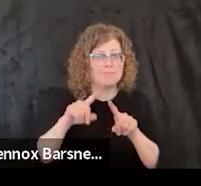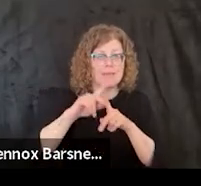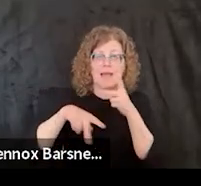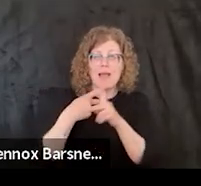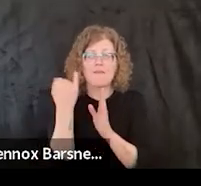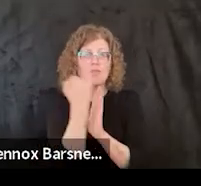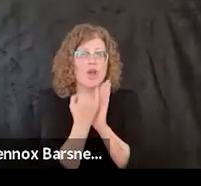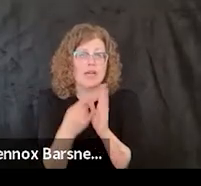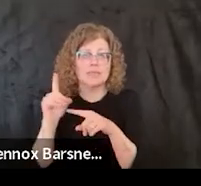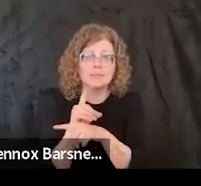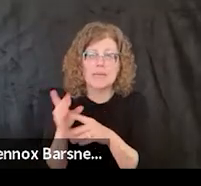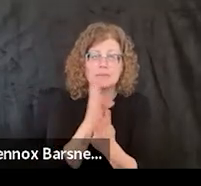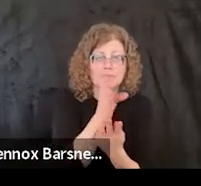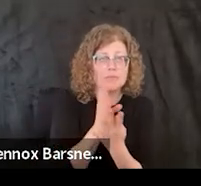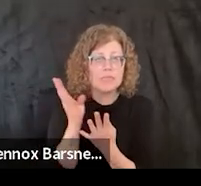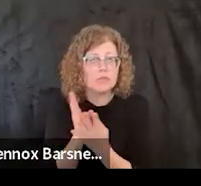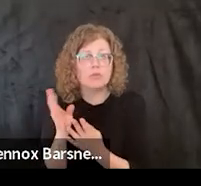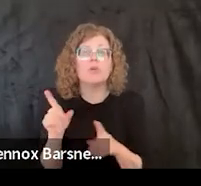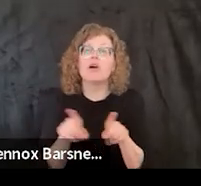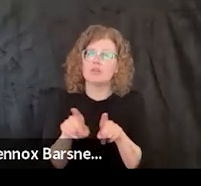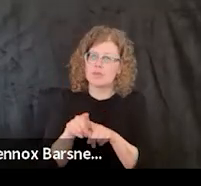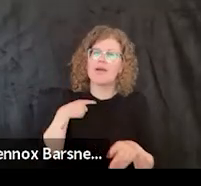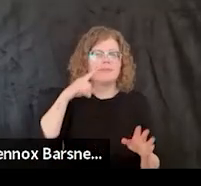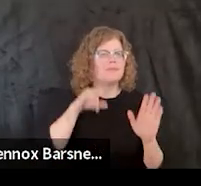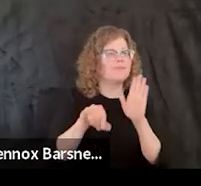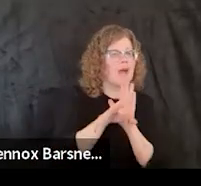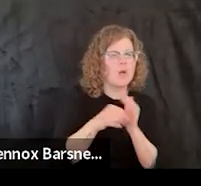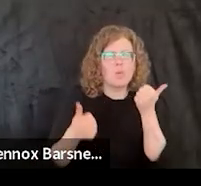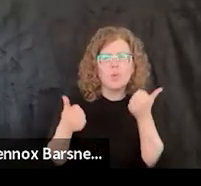to, stream 1 or 2, which we went over earlier.